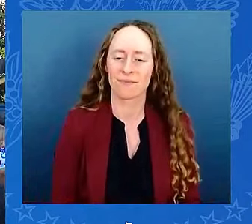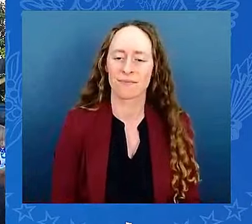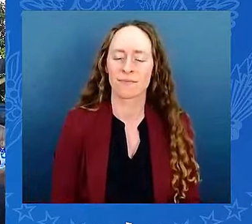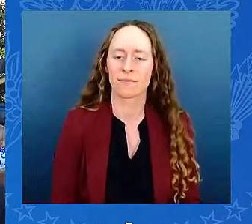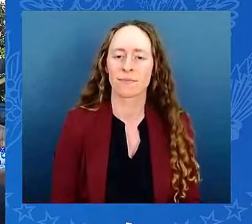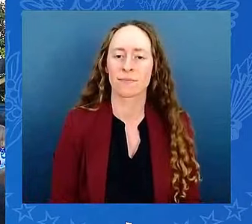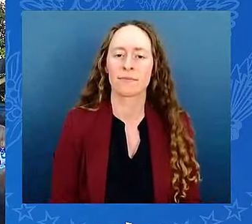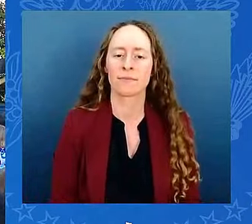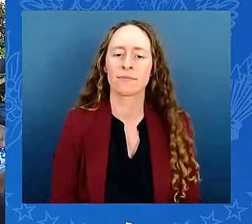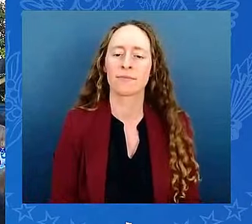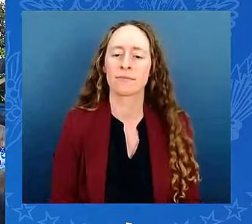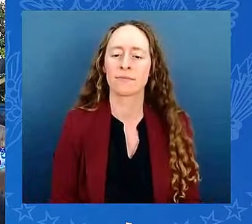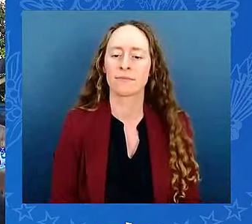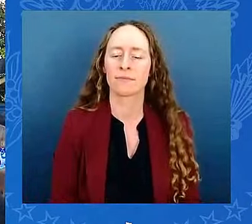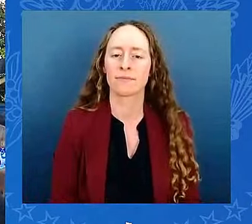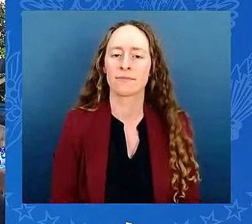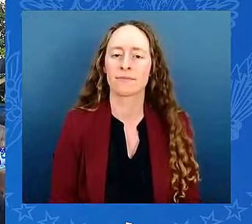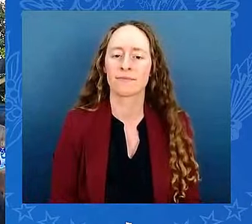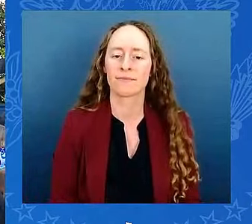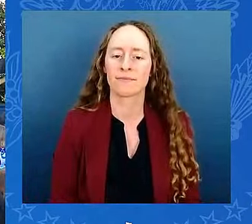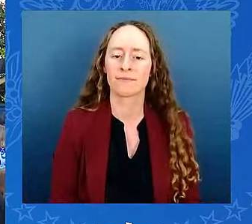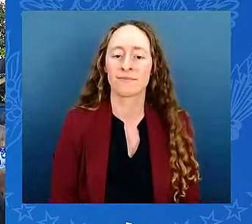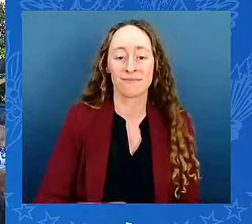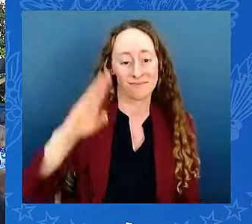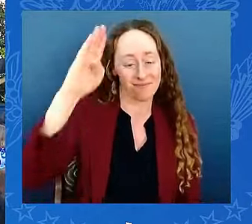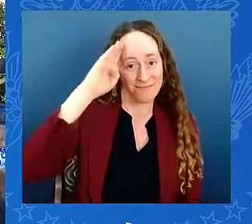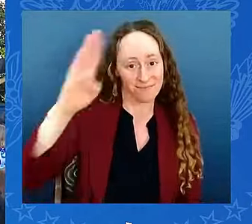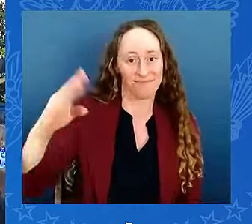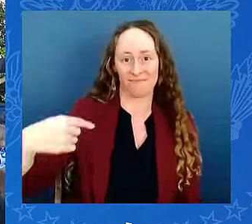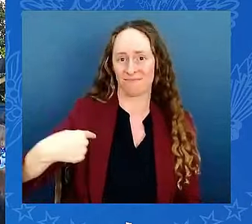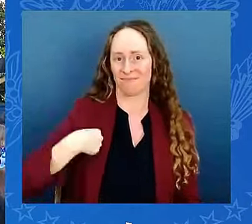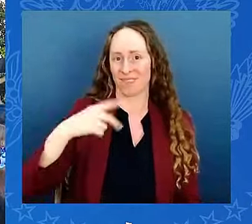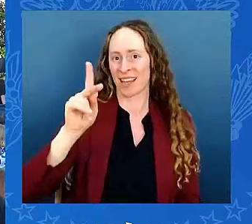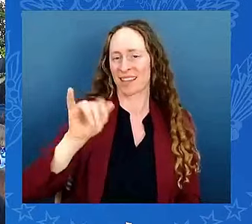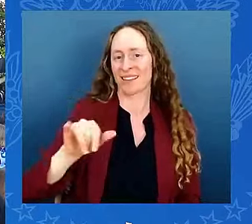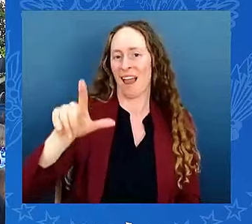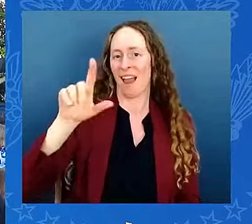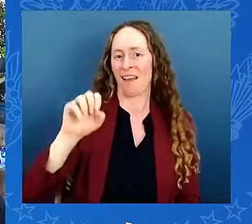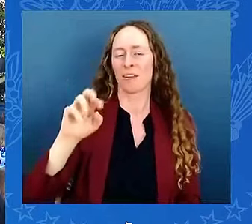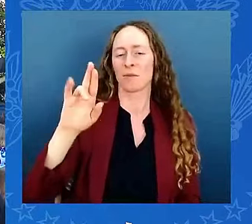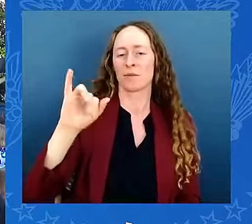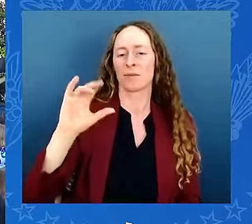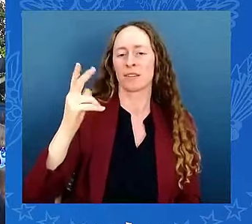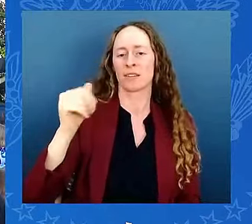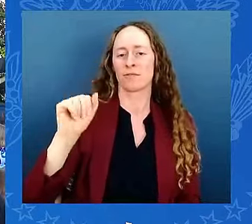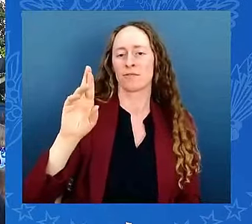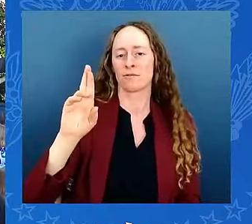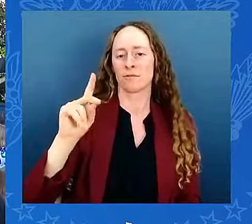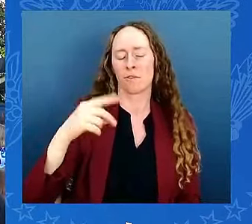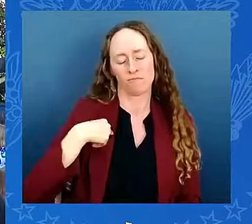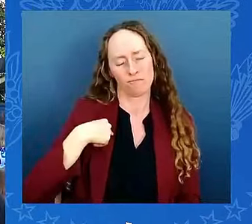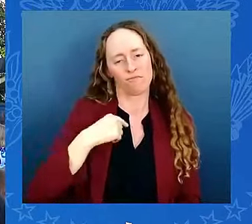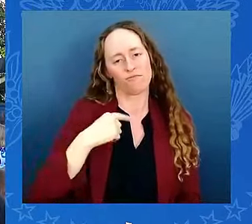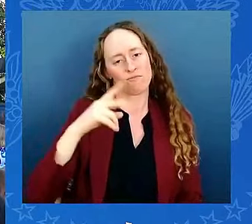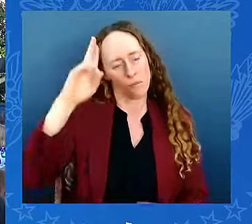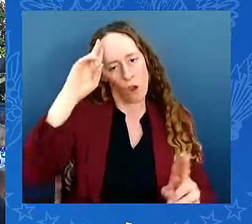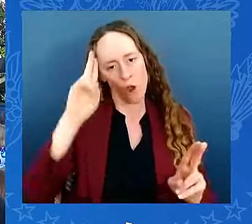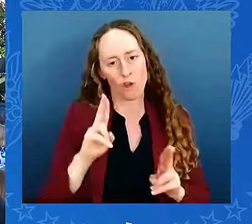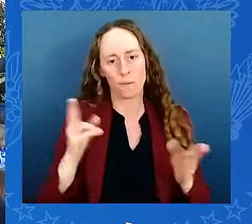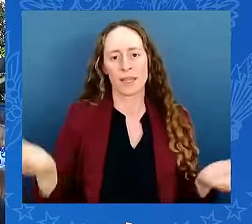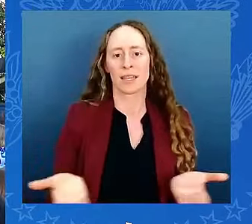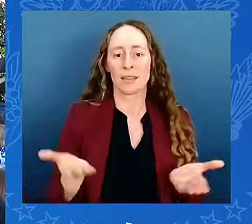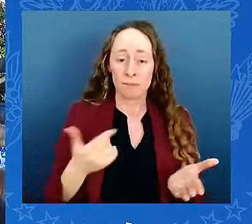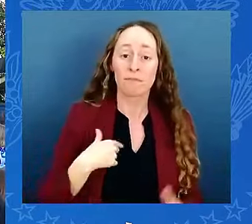Hi, everyone. My name is Kyle Richard, and it's an honor to be with you this afternoon. When I was a college football player, I attended a party with my